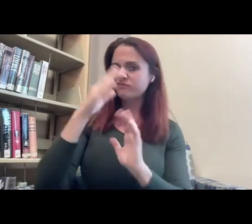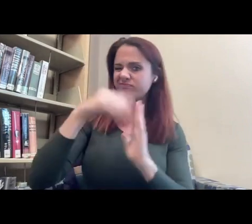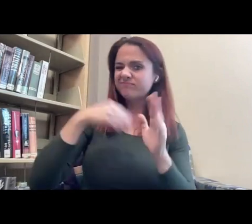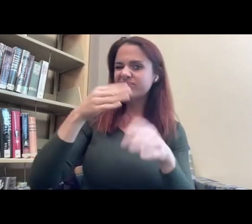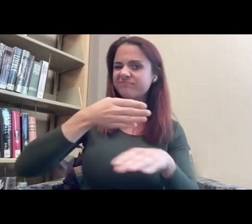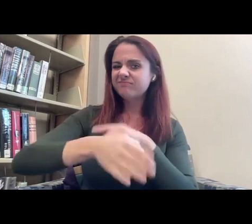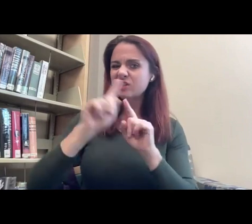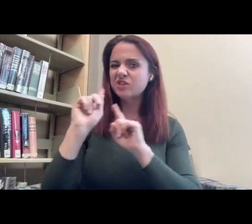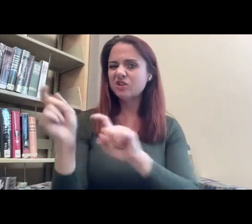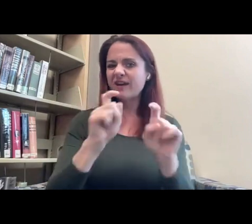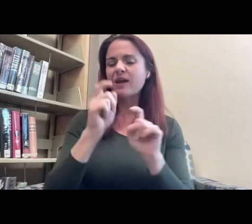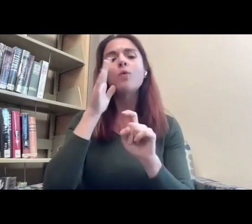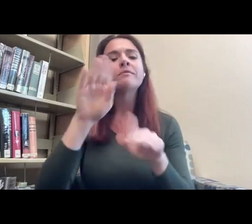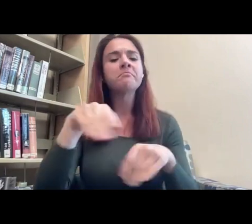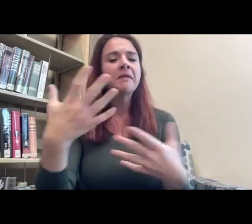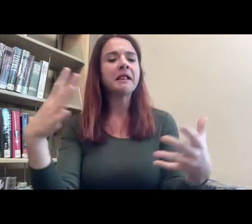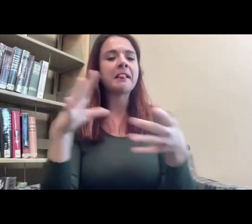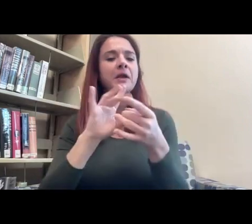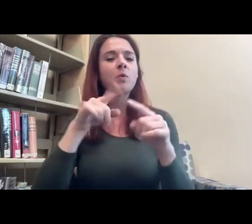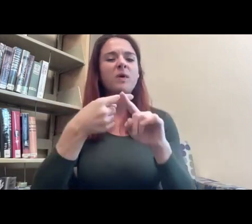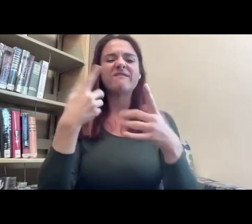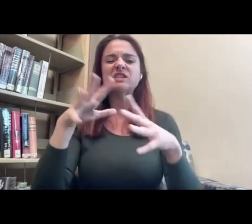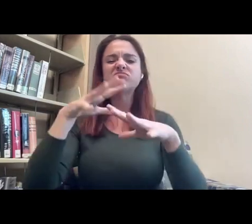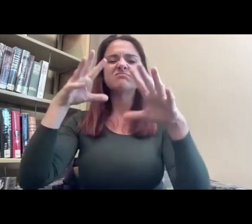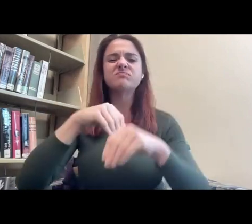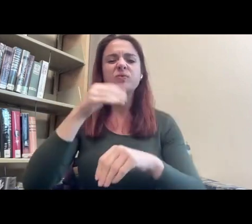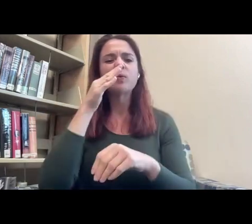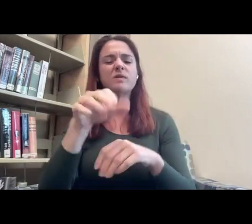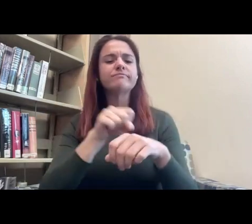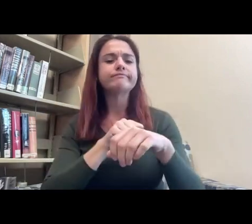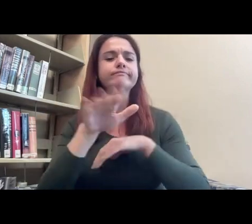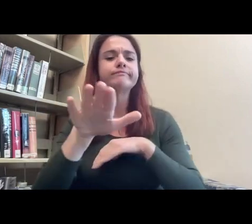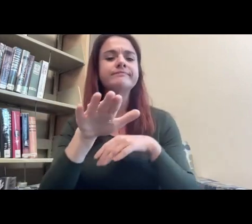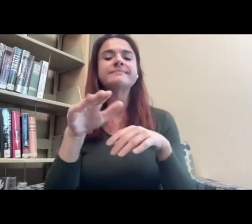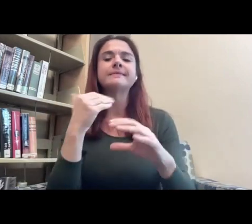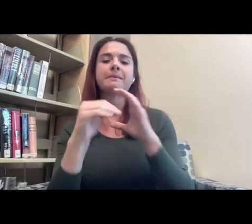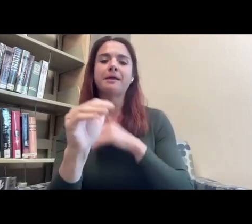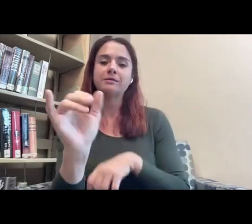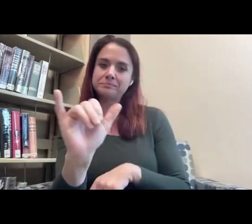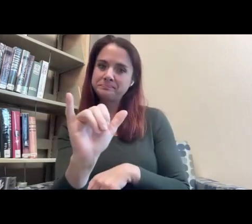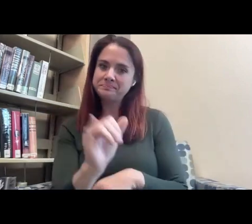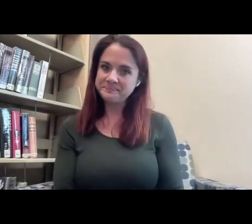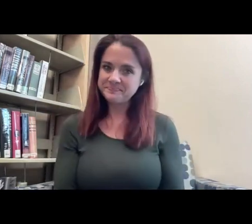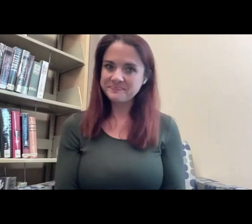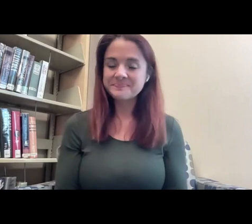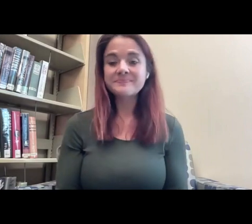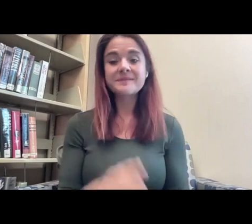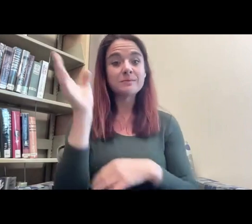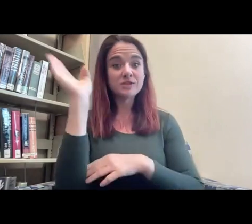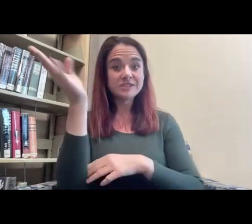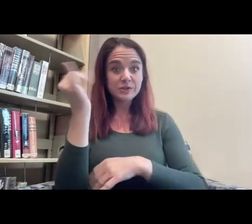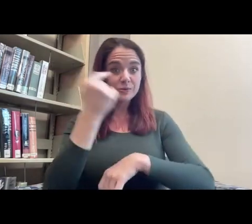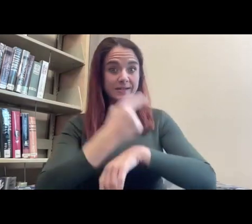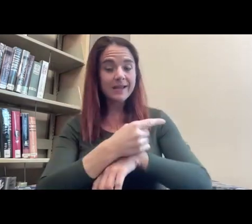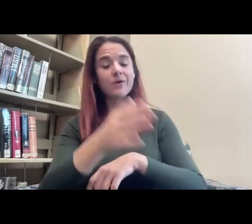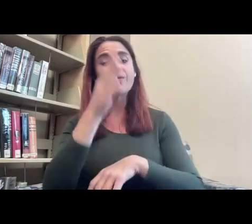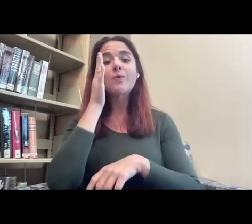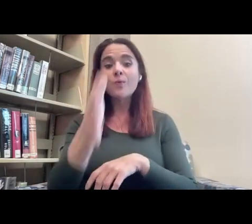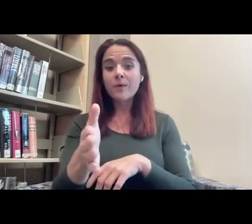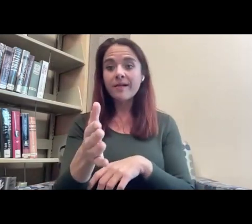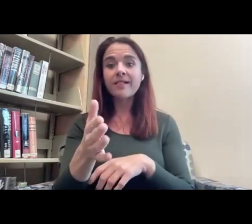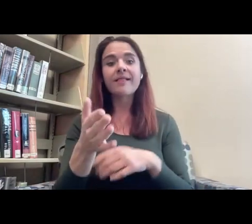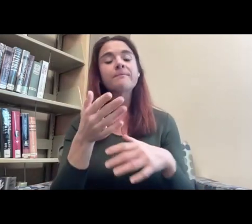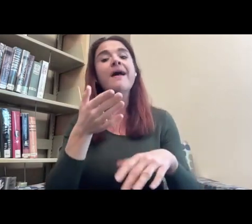survey. The link will be provided when this webinar closes, as well as in a follow-up email. Our presentation today will be followed by